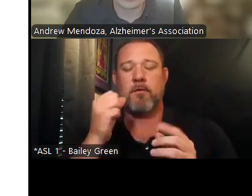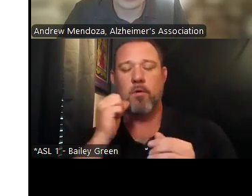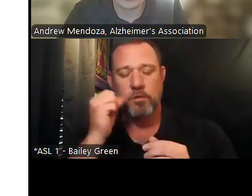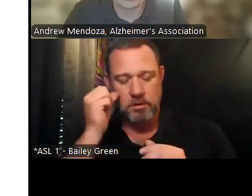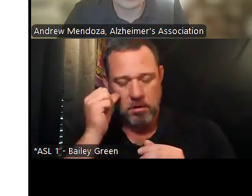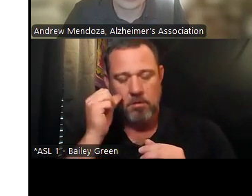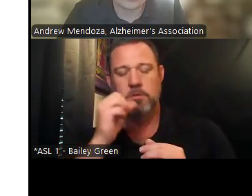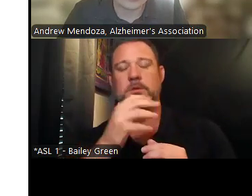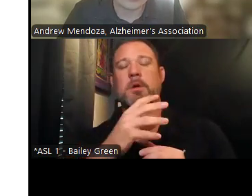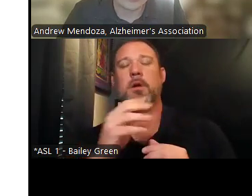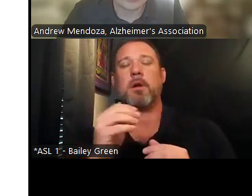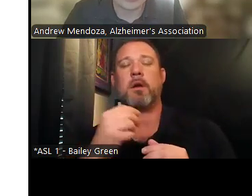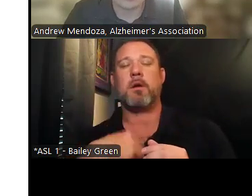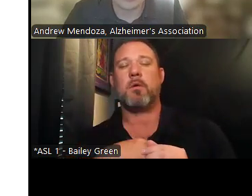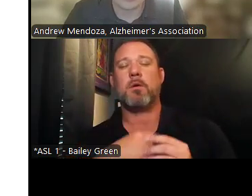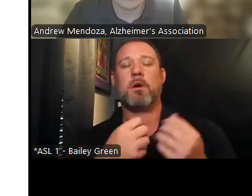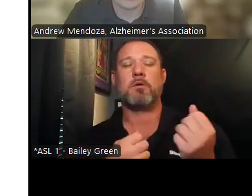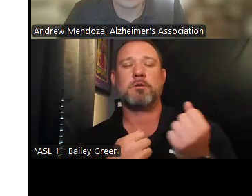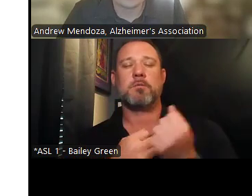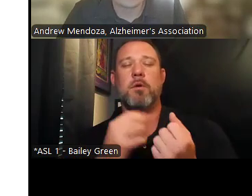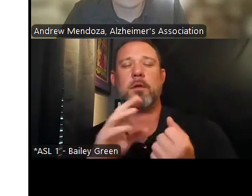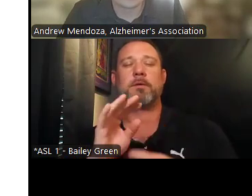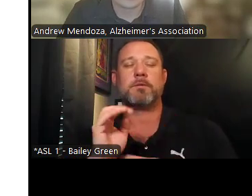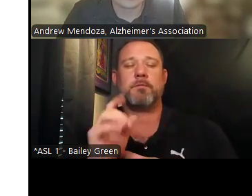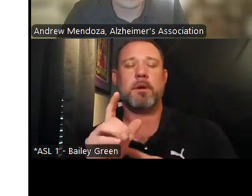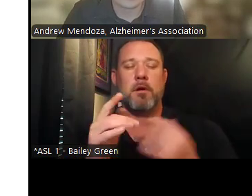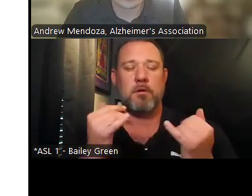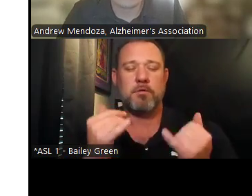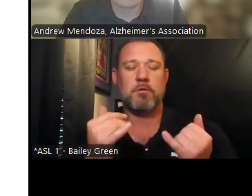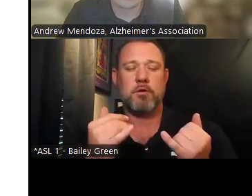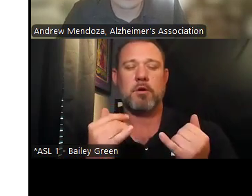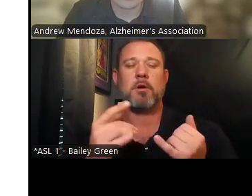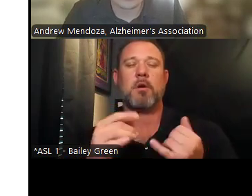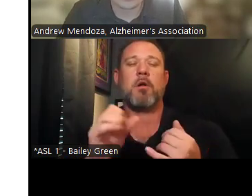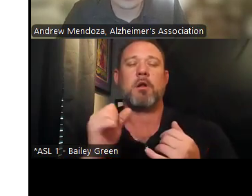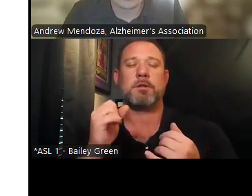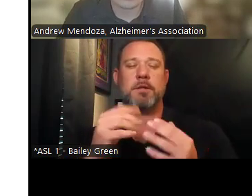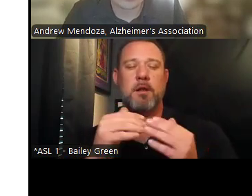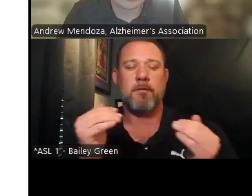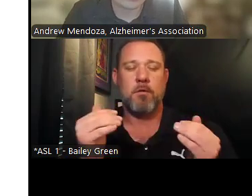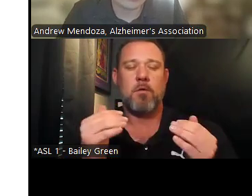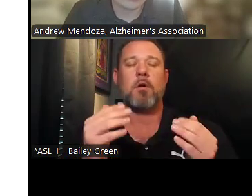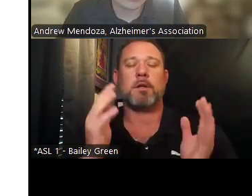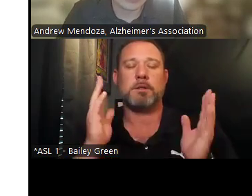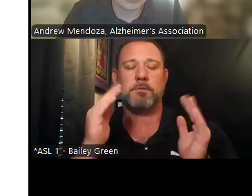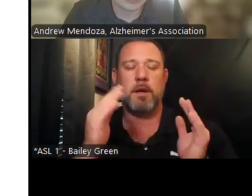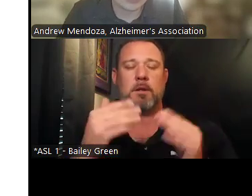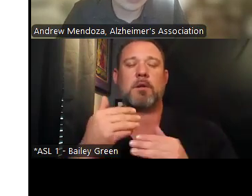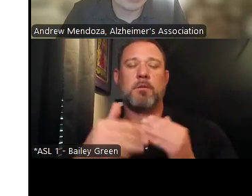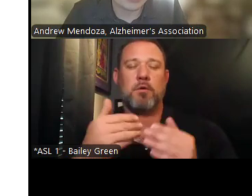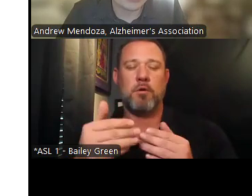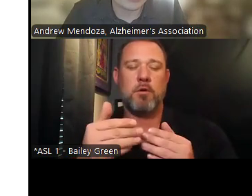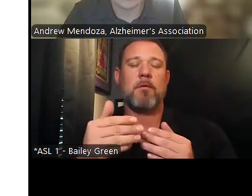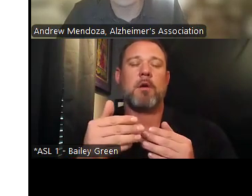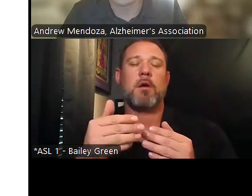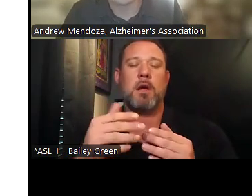adults, and we are supporting this bill. It is currently on the Senate floor and is expected to move to the